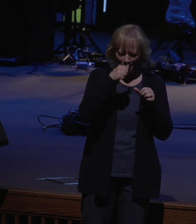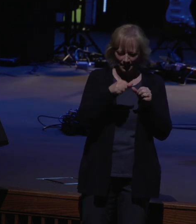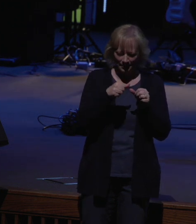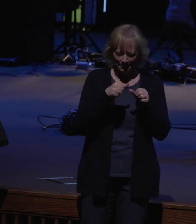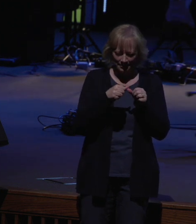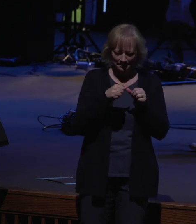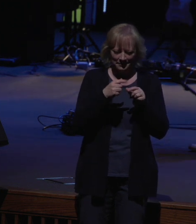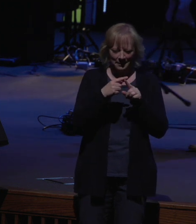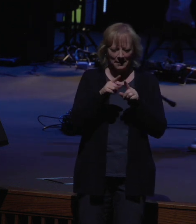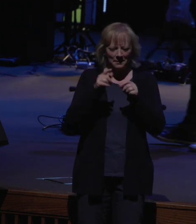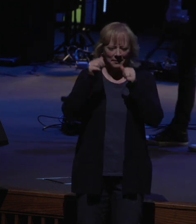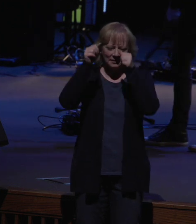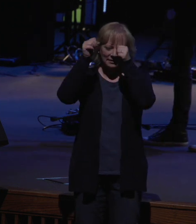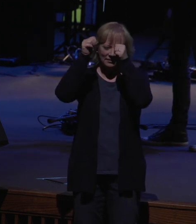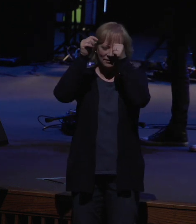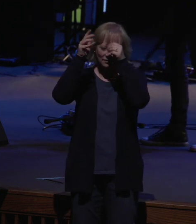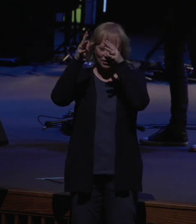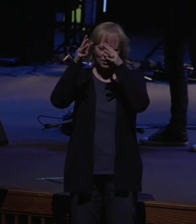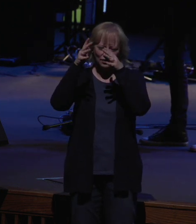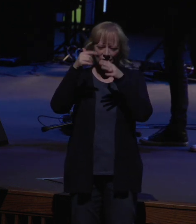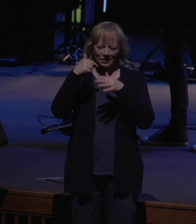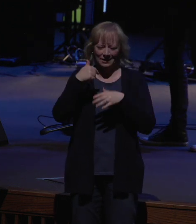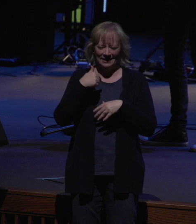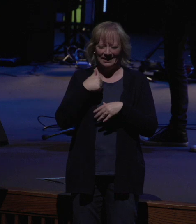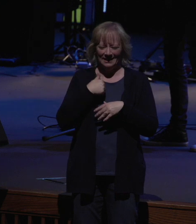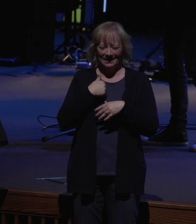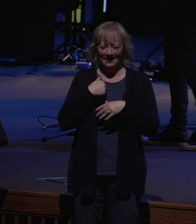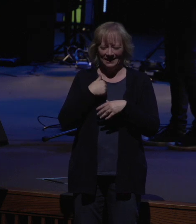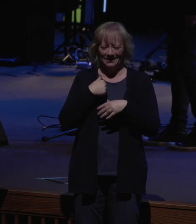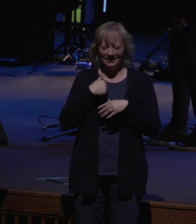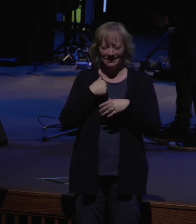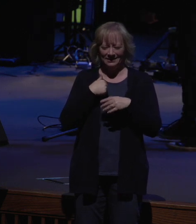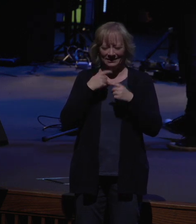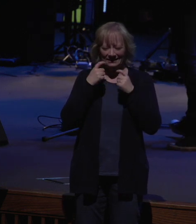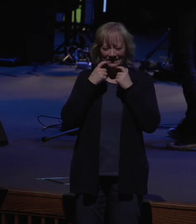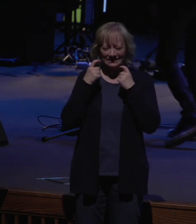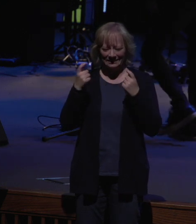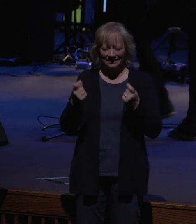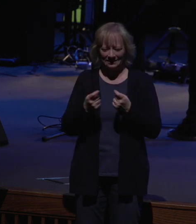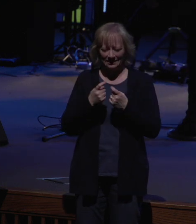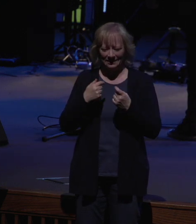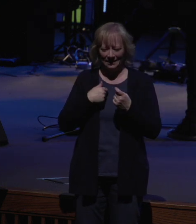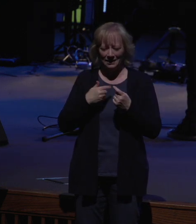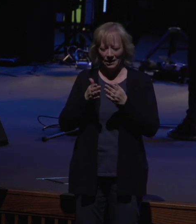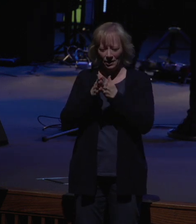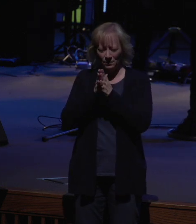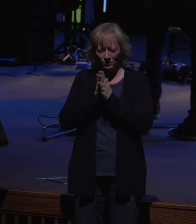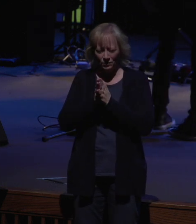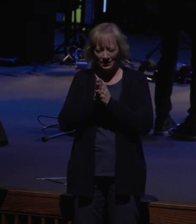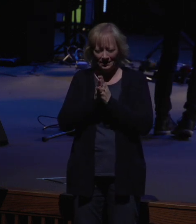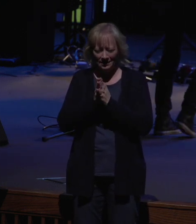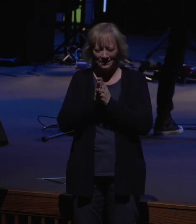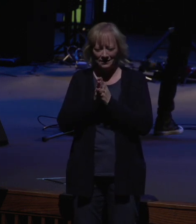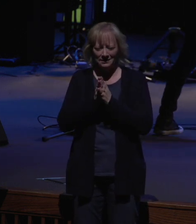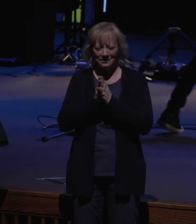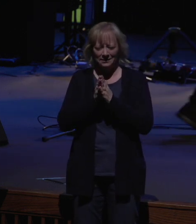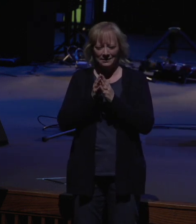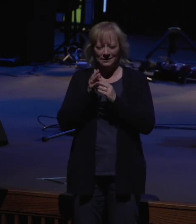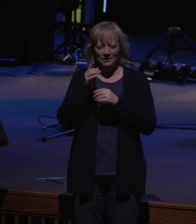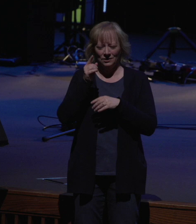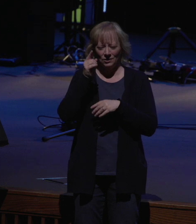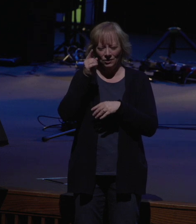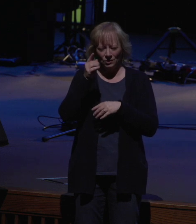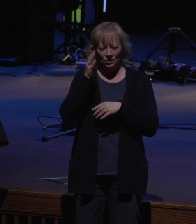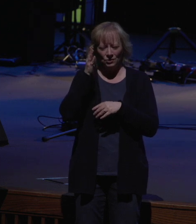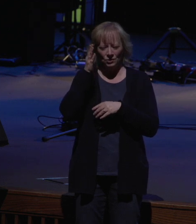But Father, I can sin without any of them. And I pray, God, that you would, in